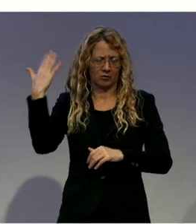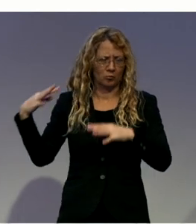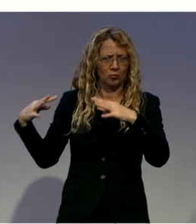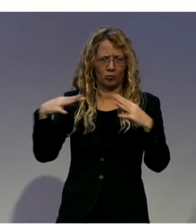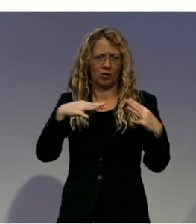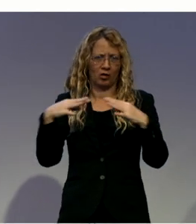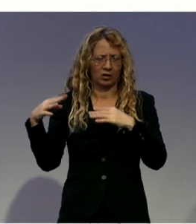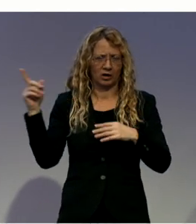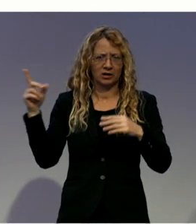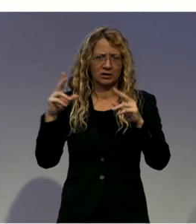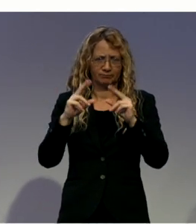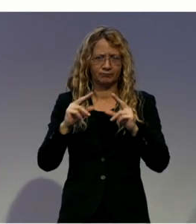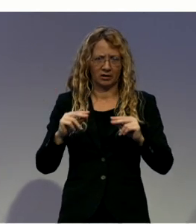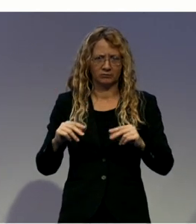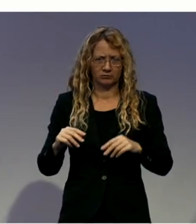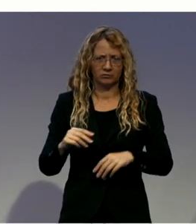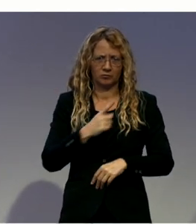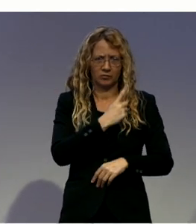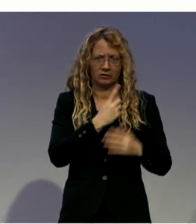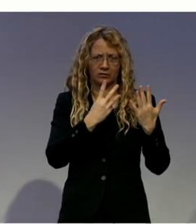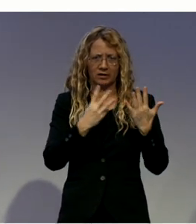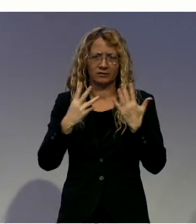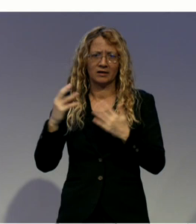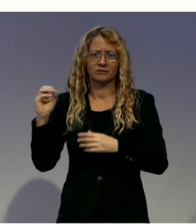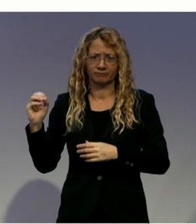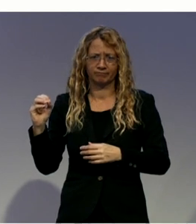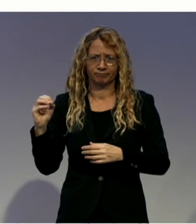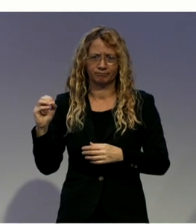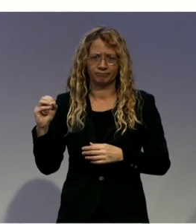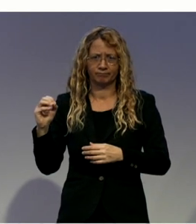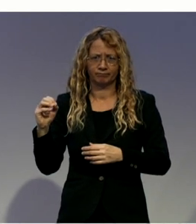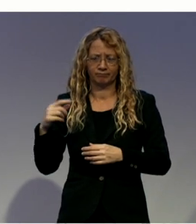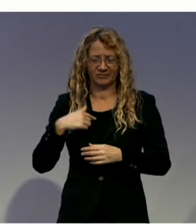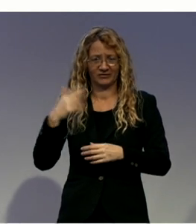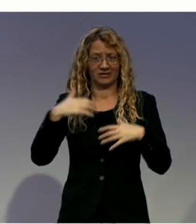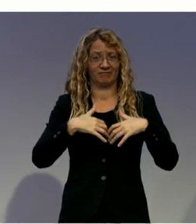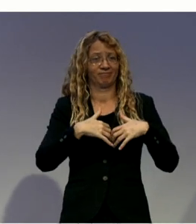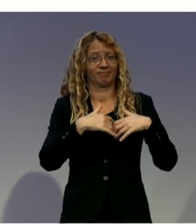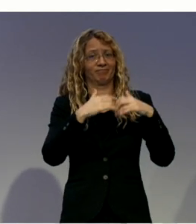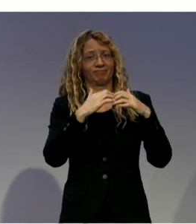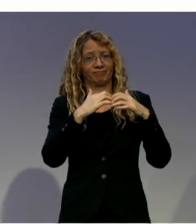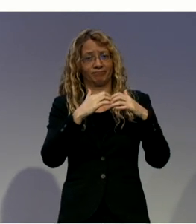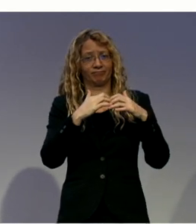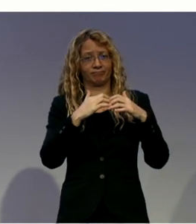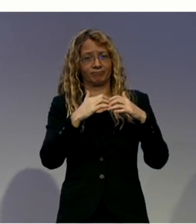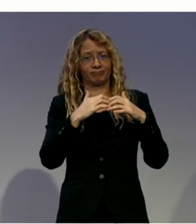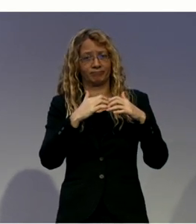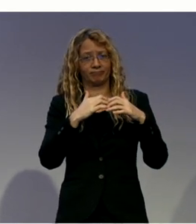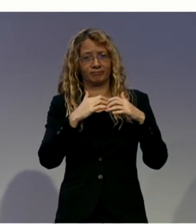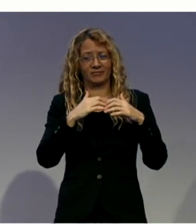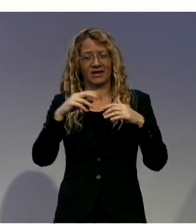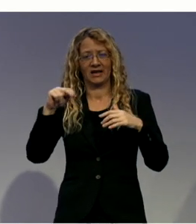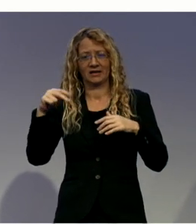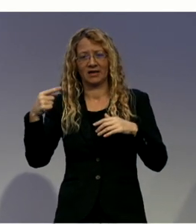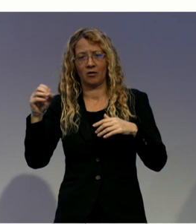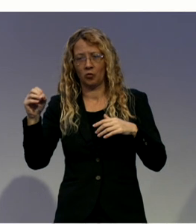the time when FOH was founded. And in the time of war, lots of NGOs come and work in Lebanon. So they provide two things.